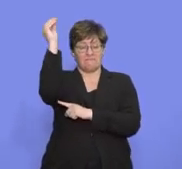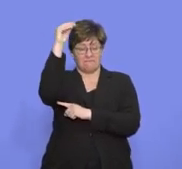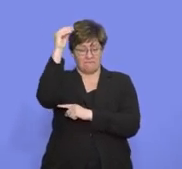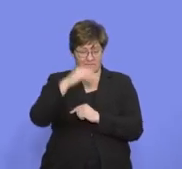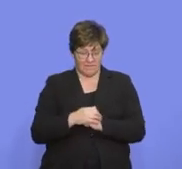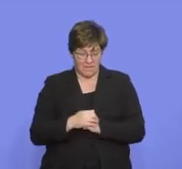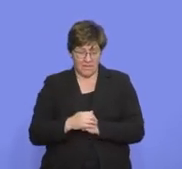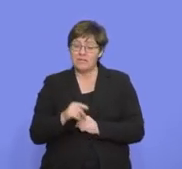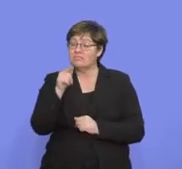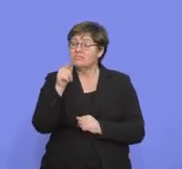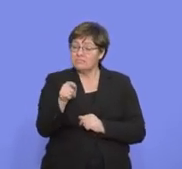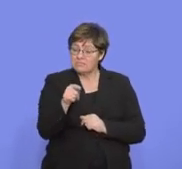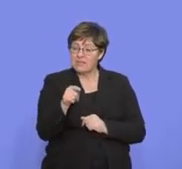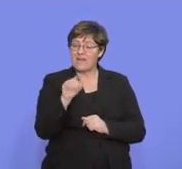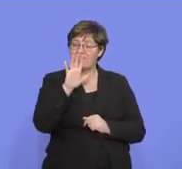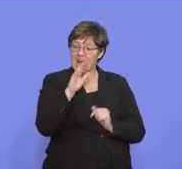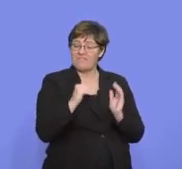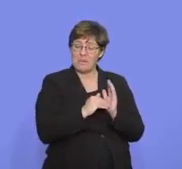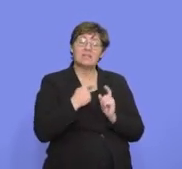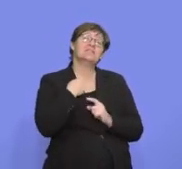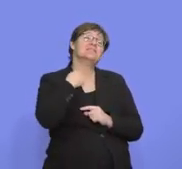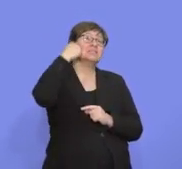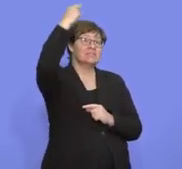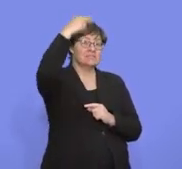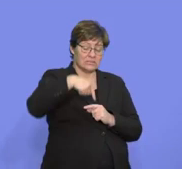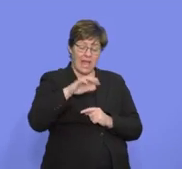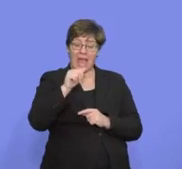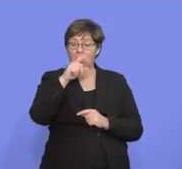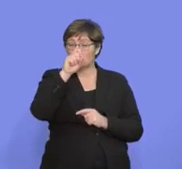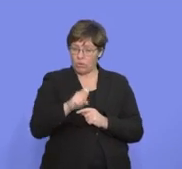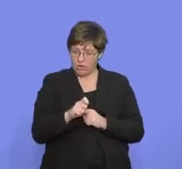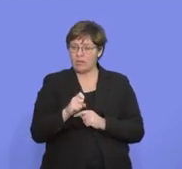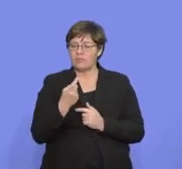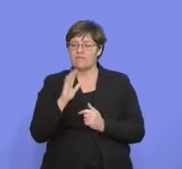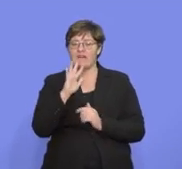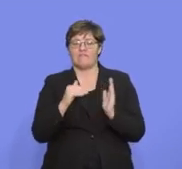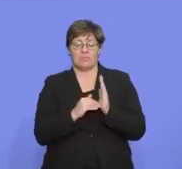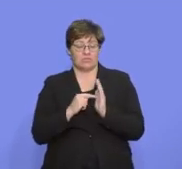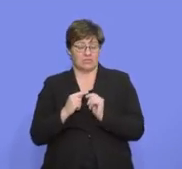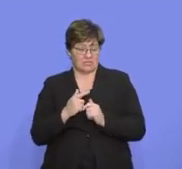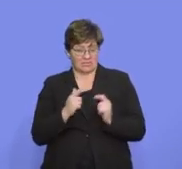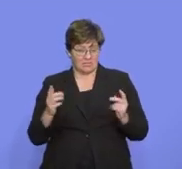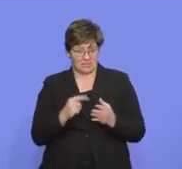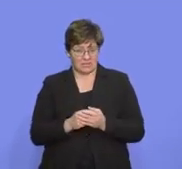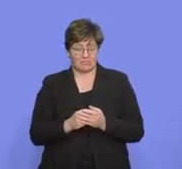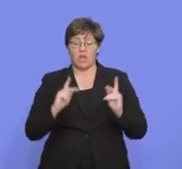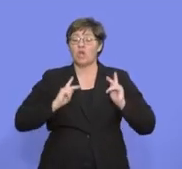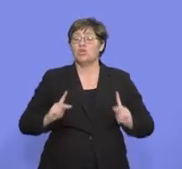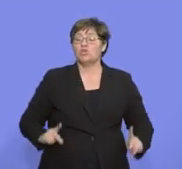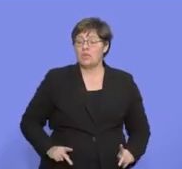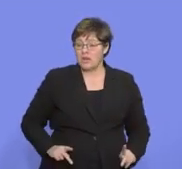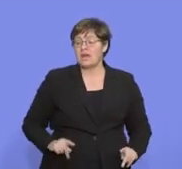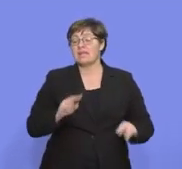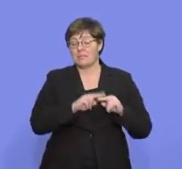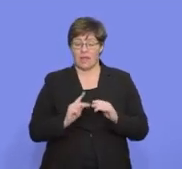long necks, those necks 5 meters long. So the axons in those necks must be 5 meters long. Human neurons, it